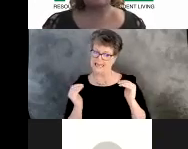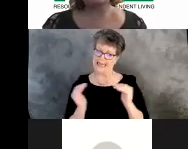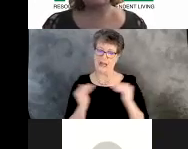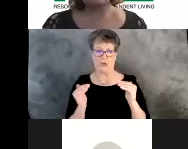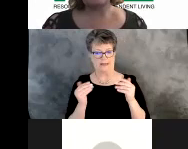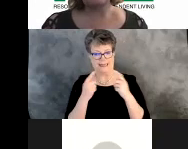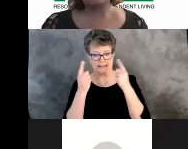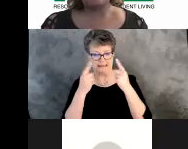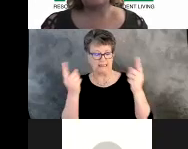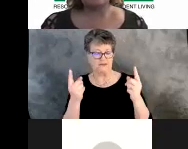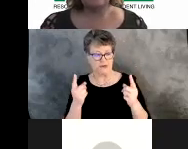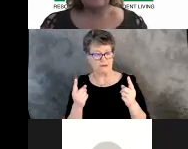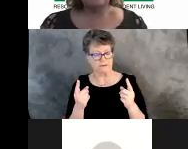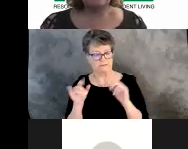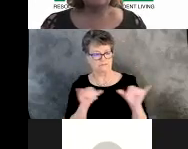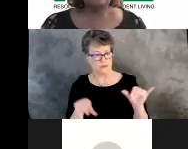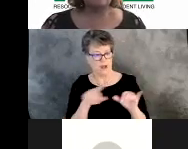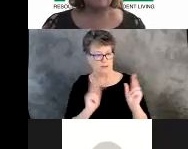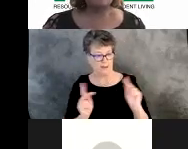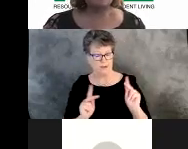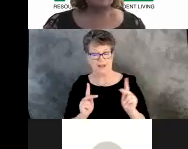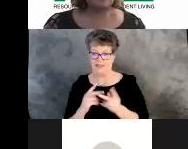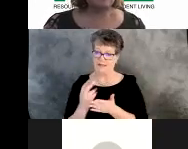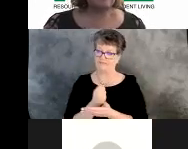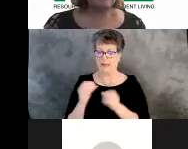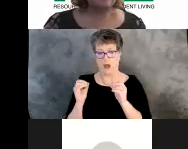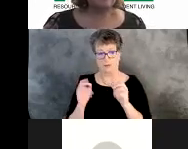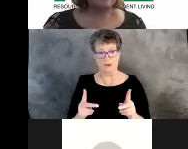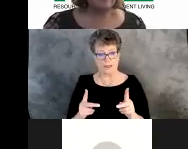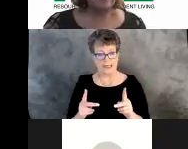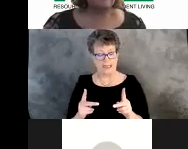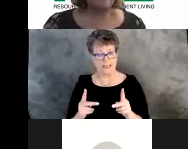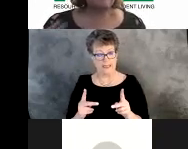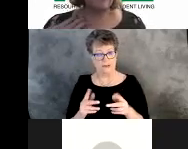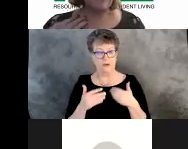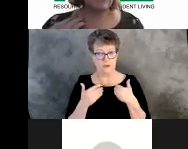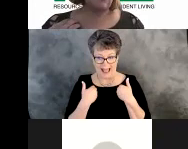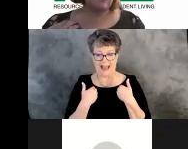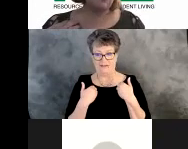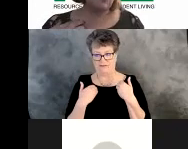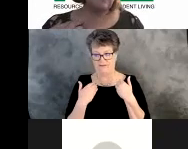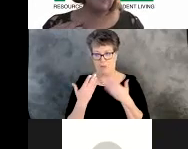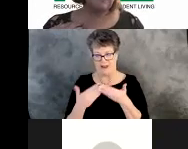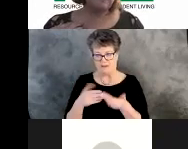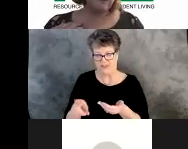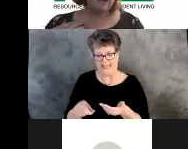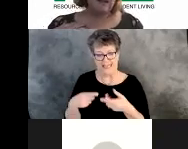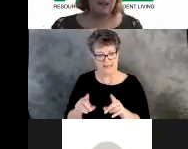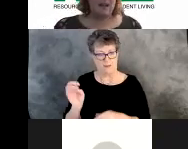productive in society as anyone else, and they deserve an opportunity to have the things that they need during an